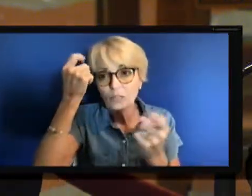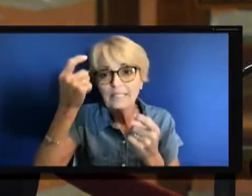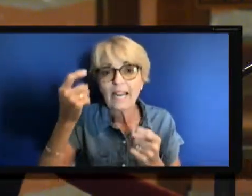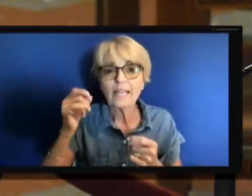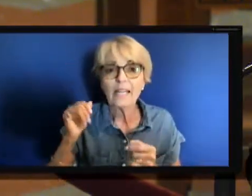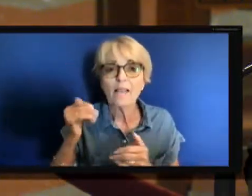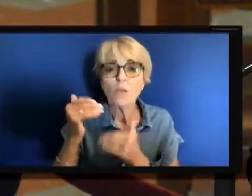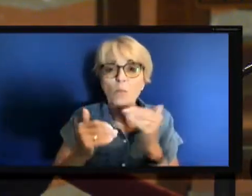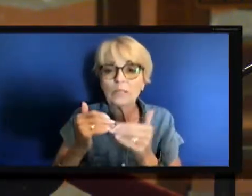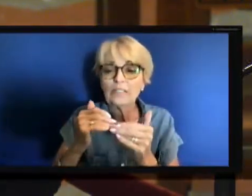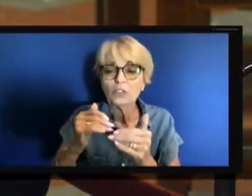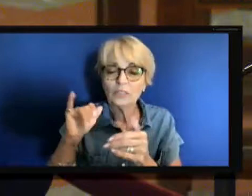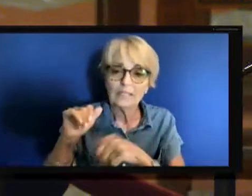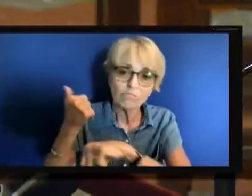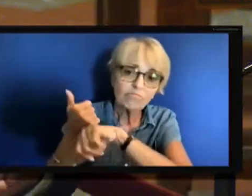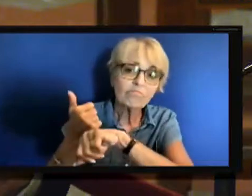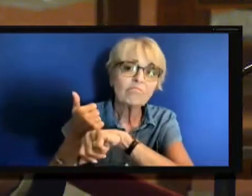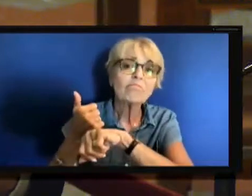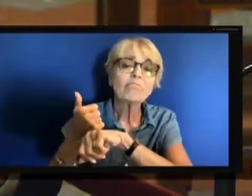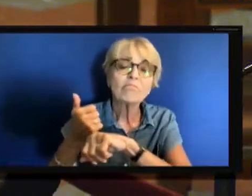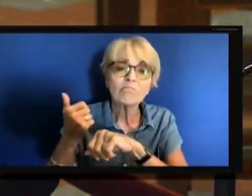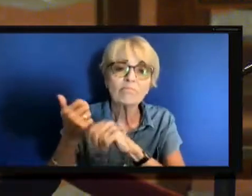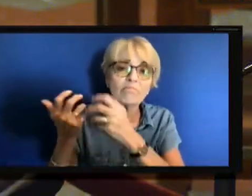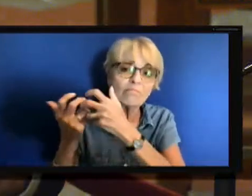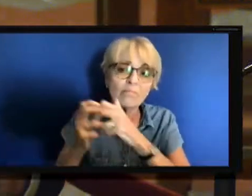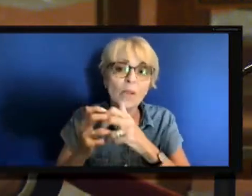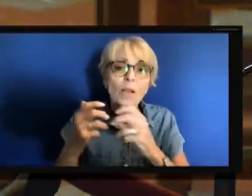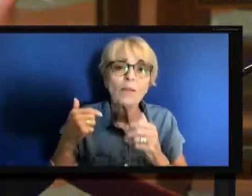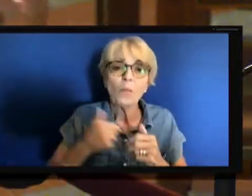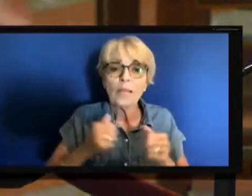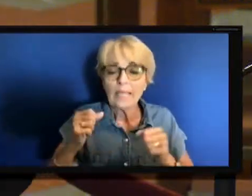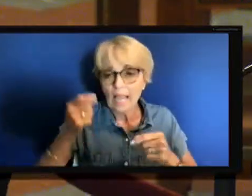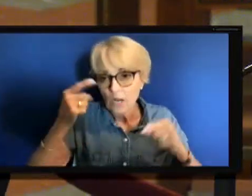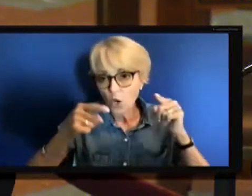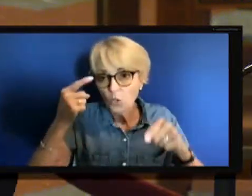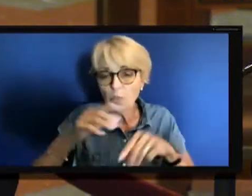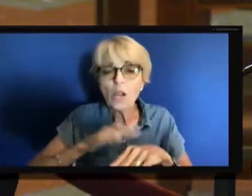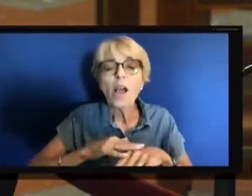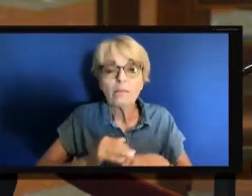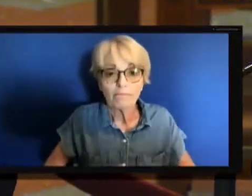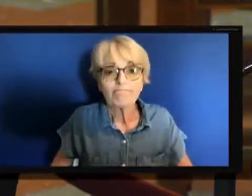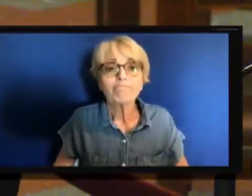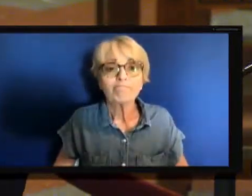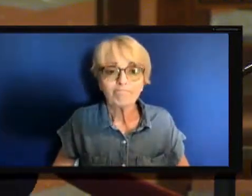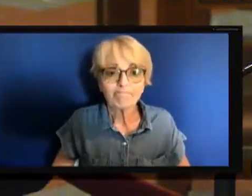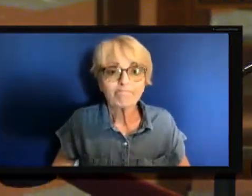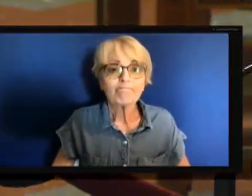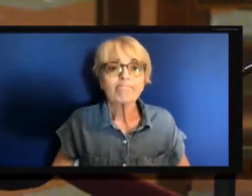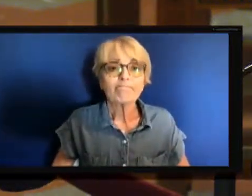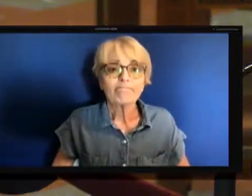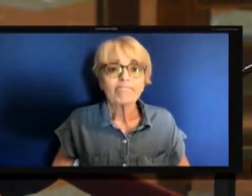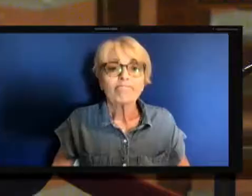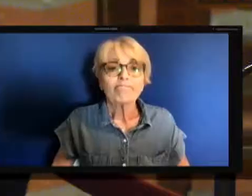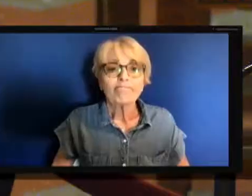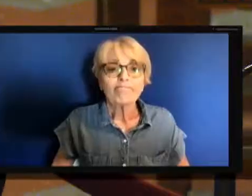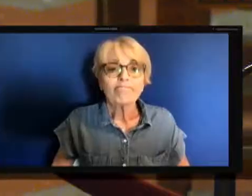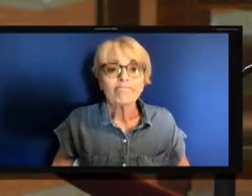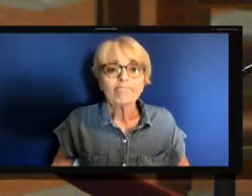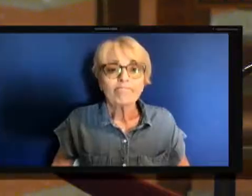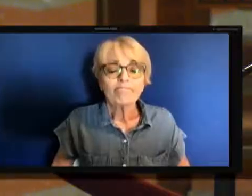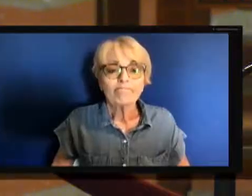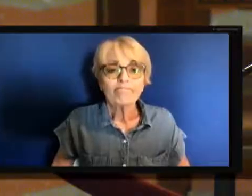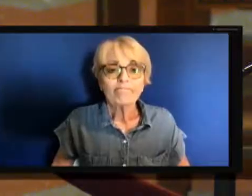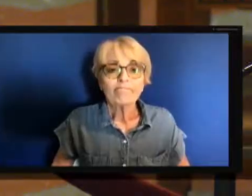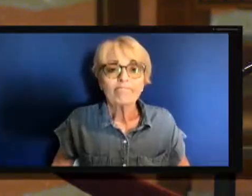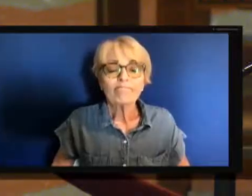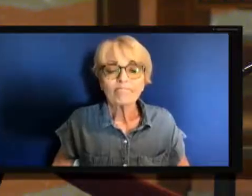place now, where we can, I think, all agree on areas for improvement, but mostly just to sort of come to, you know, level set around what we